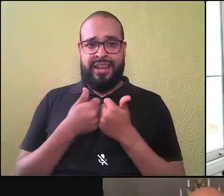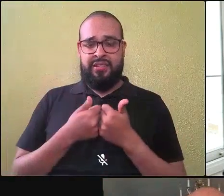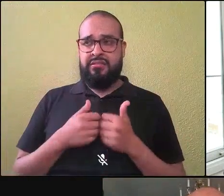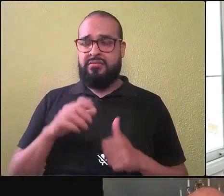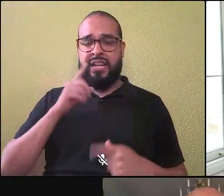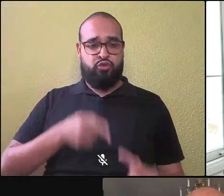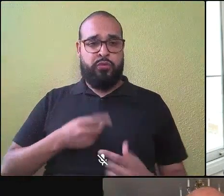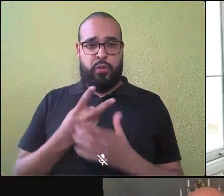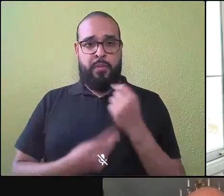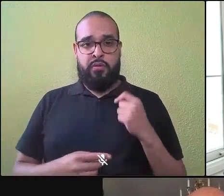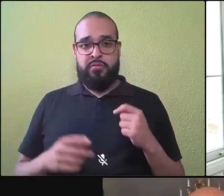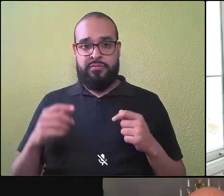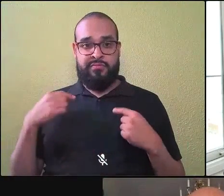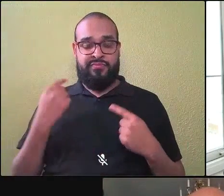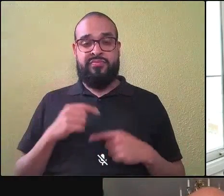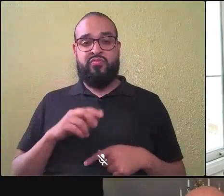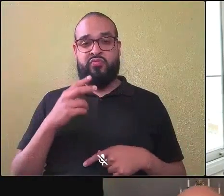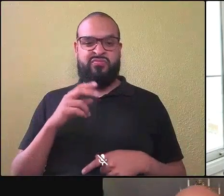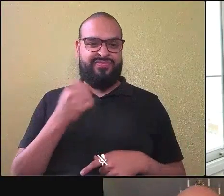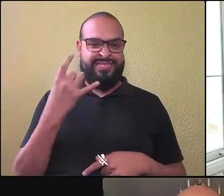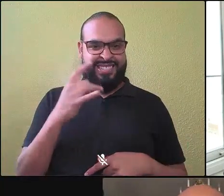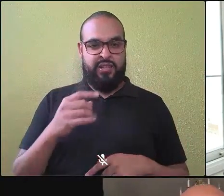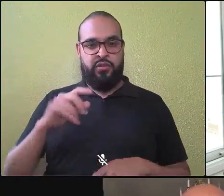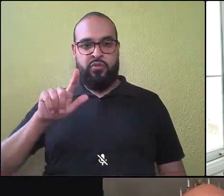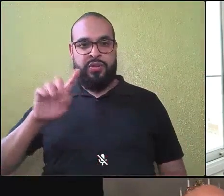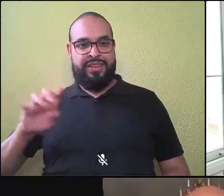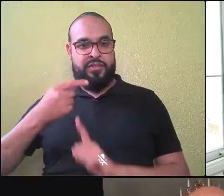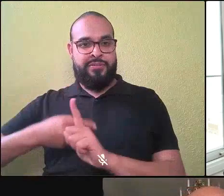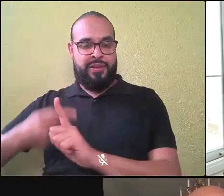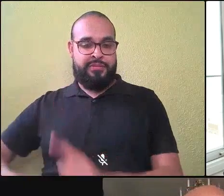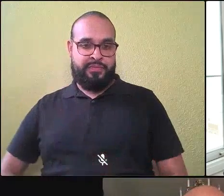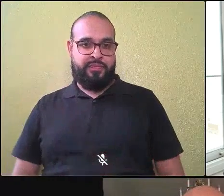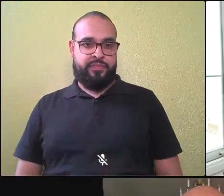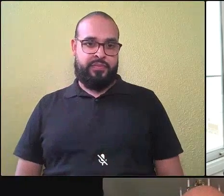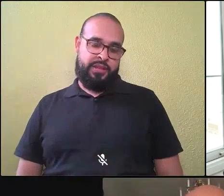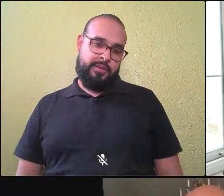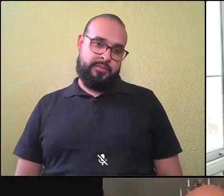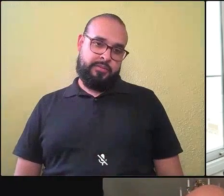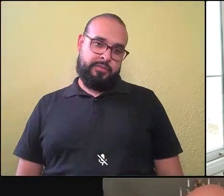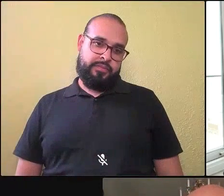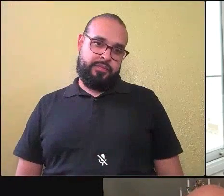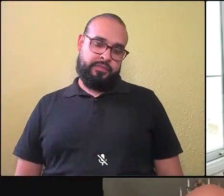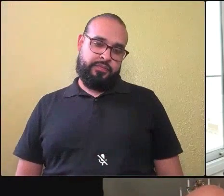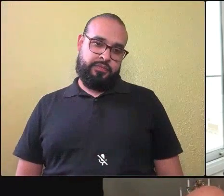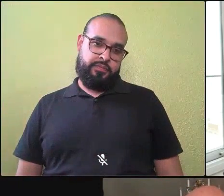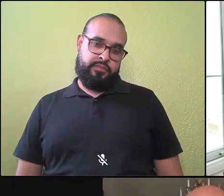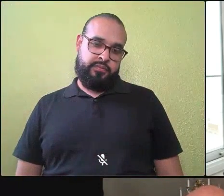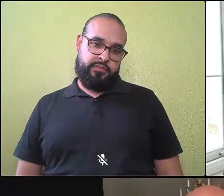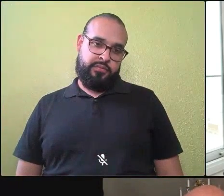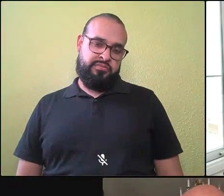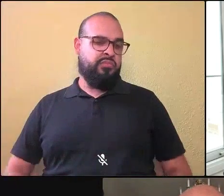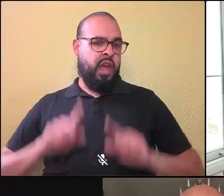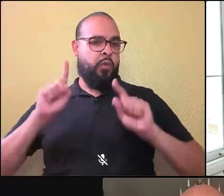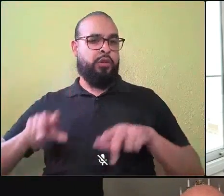last 18, 24 months. I'm sure everybody has had some. You know, I went to the Naval